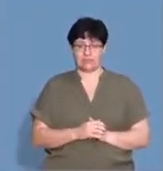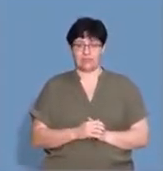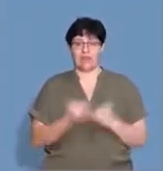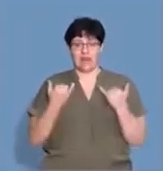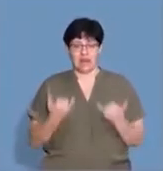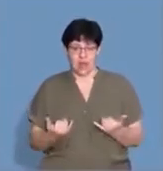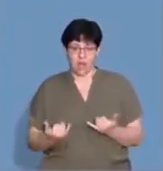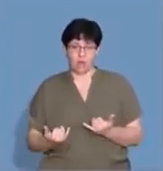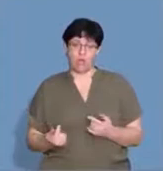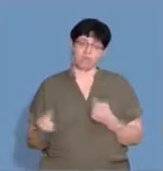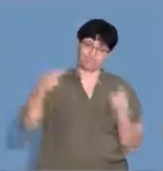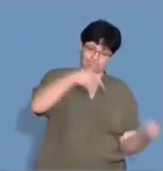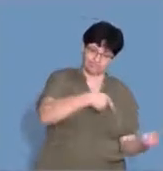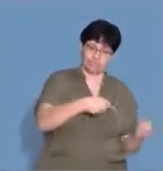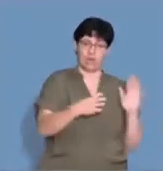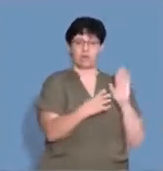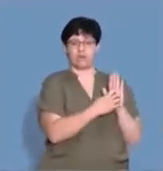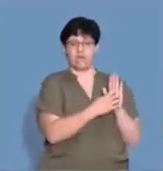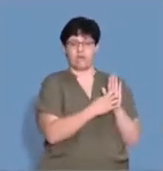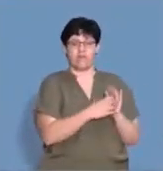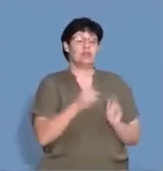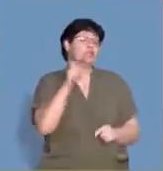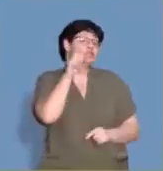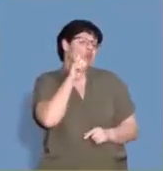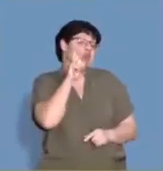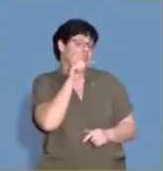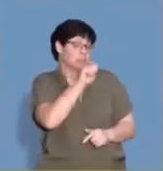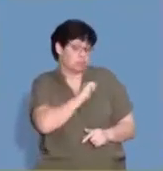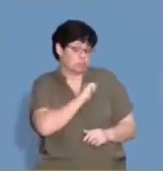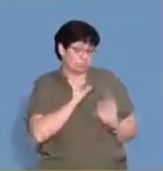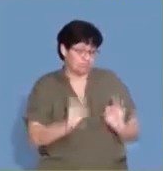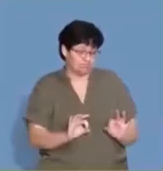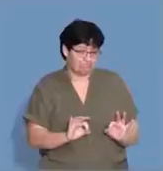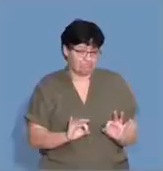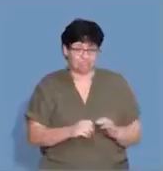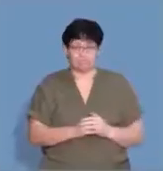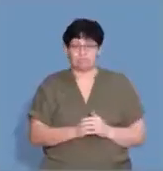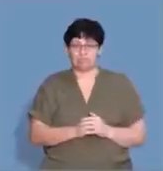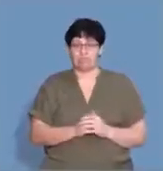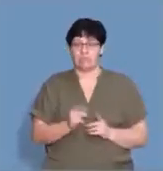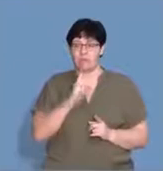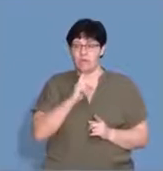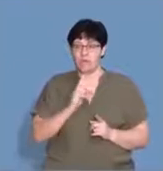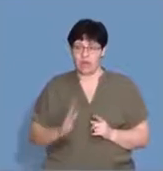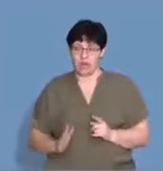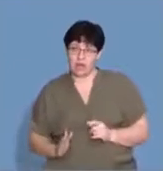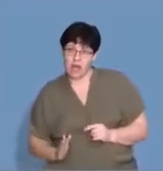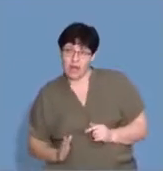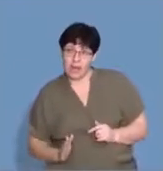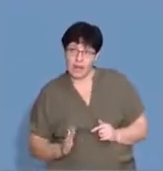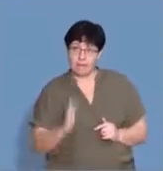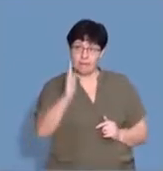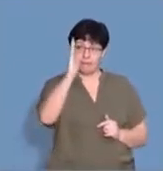Now I'm going to go to my graph and I'm going to double check that I actually have this correct. So now I'm going from my